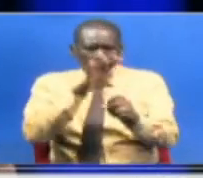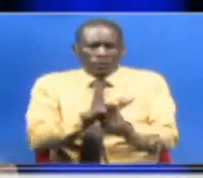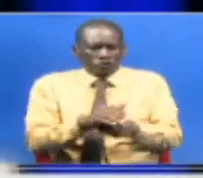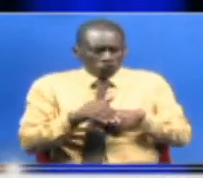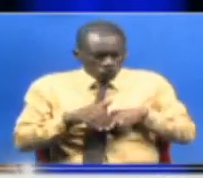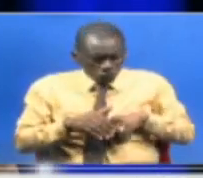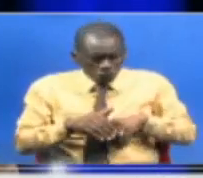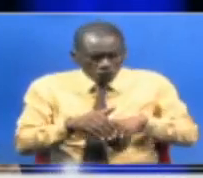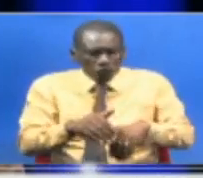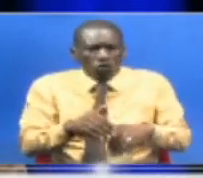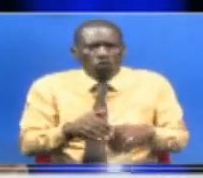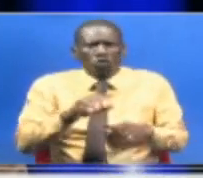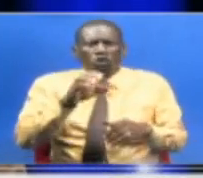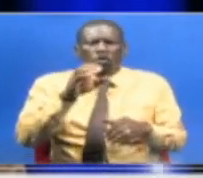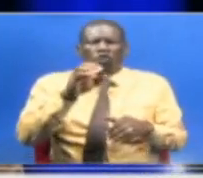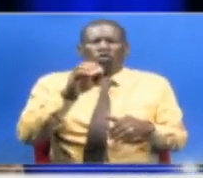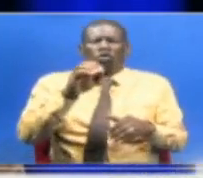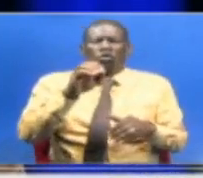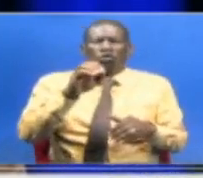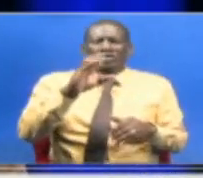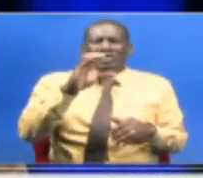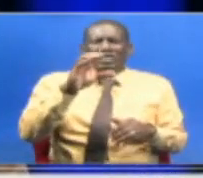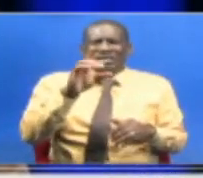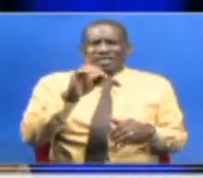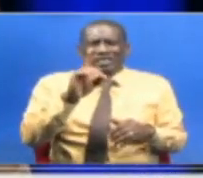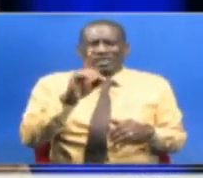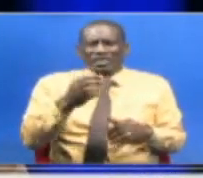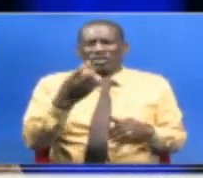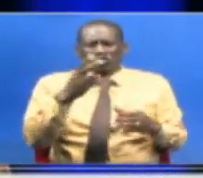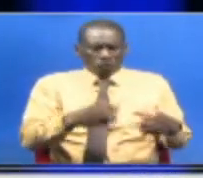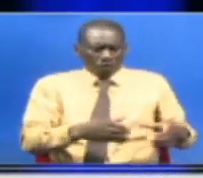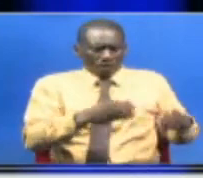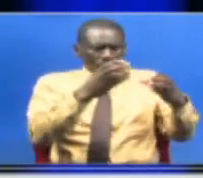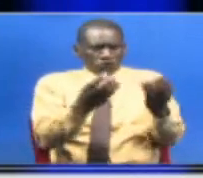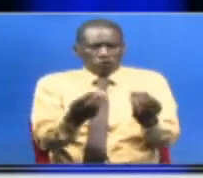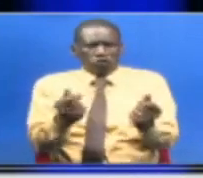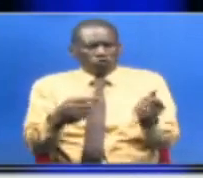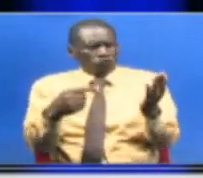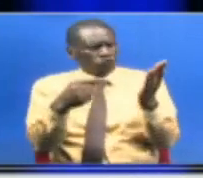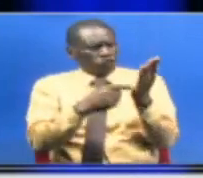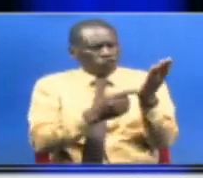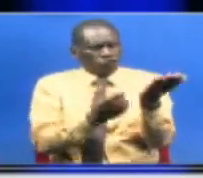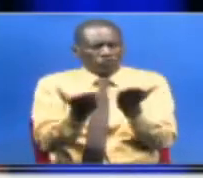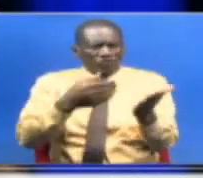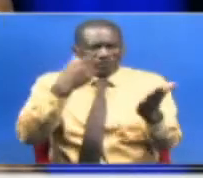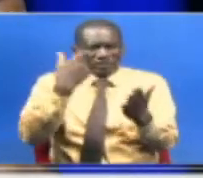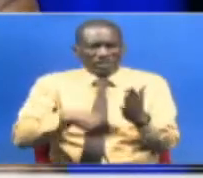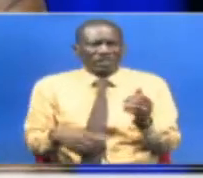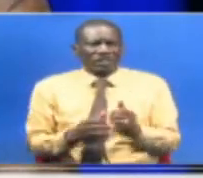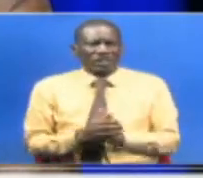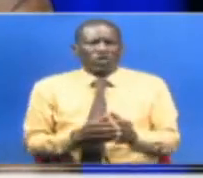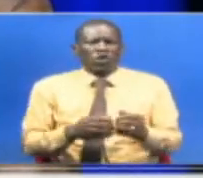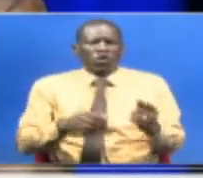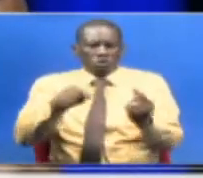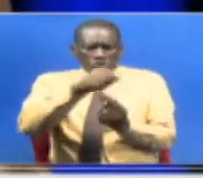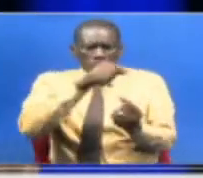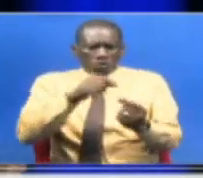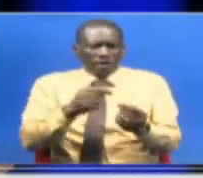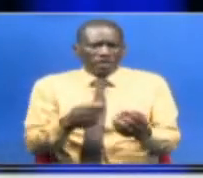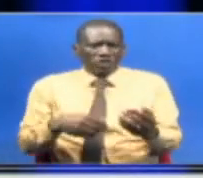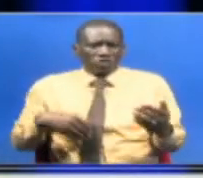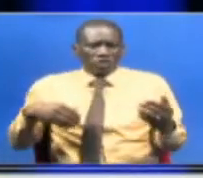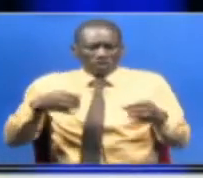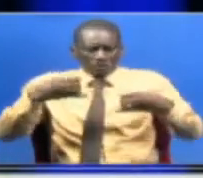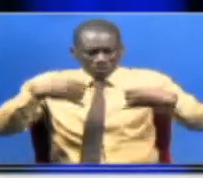with the OECD's two-pillar solution for digital services tax when it enters into